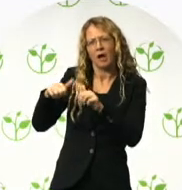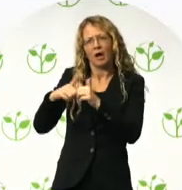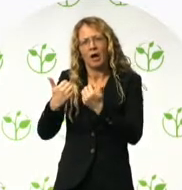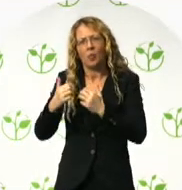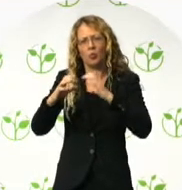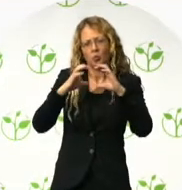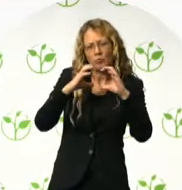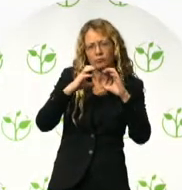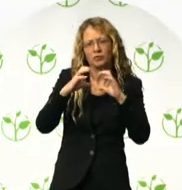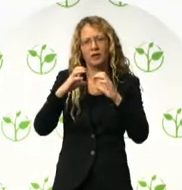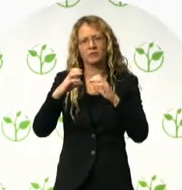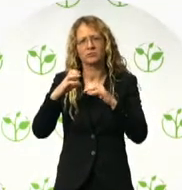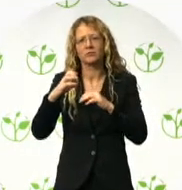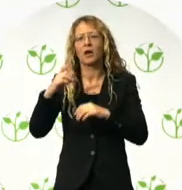people with these conditions.